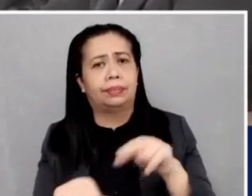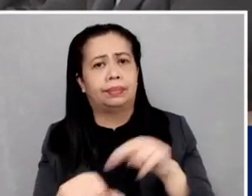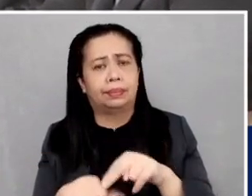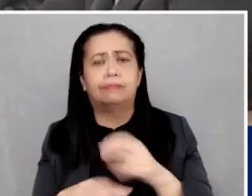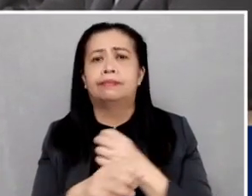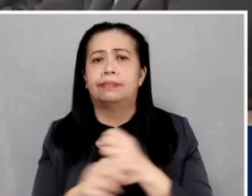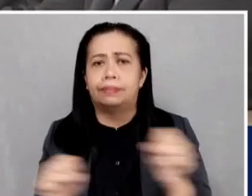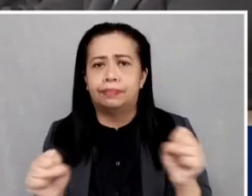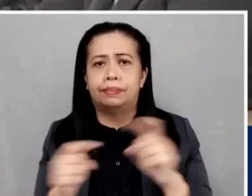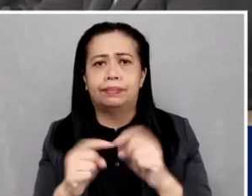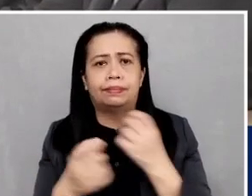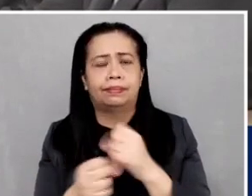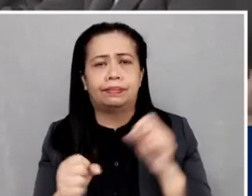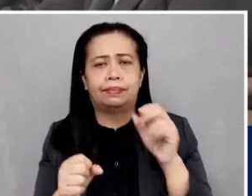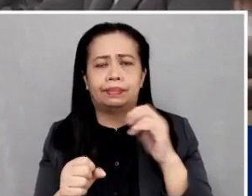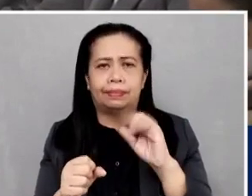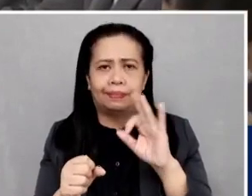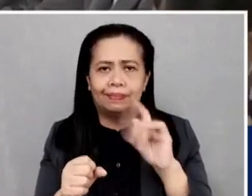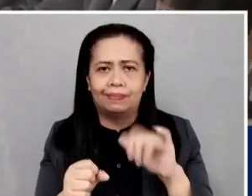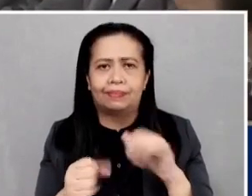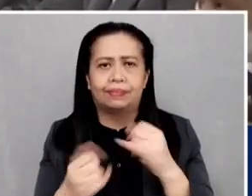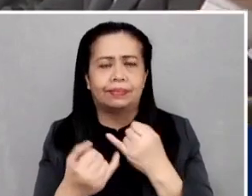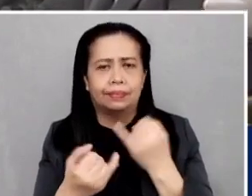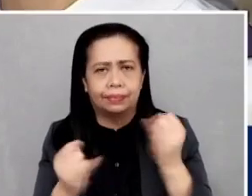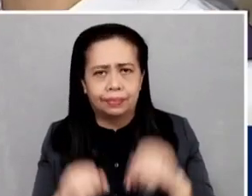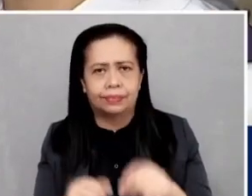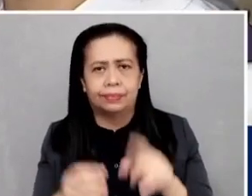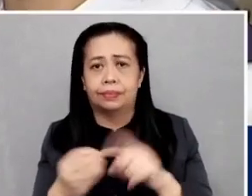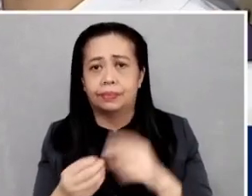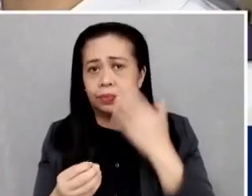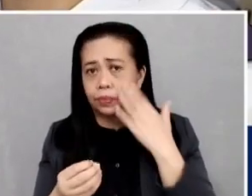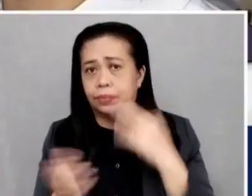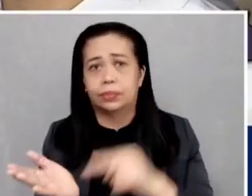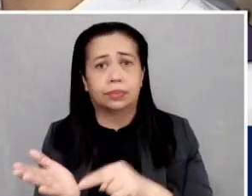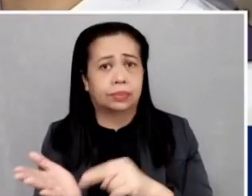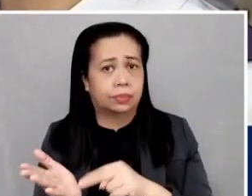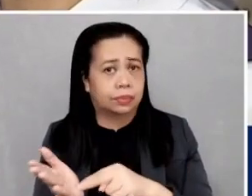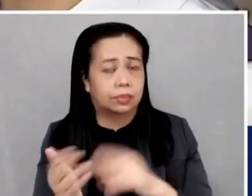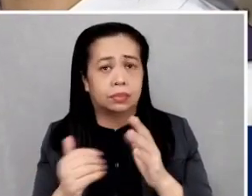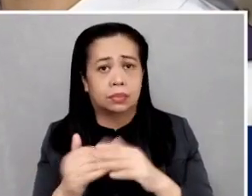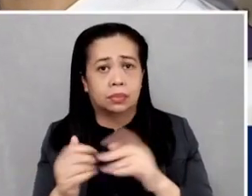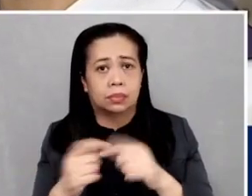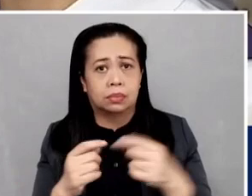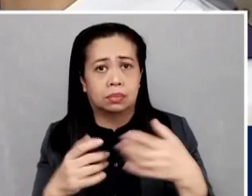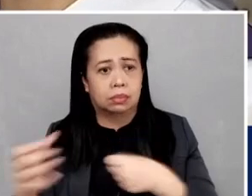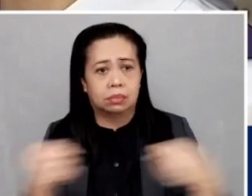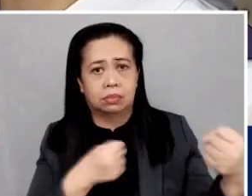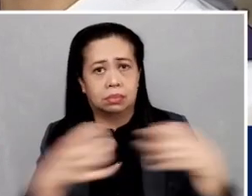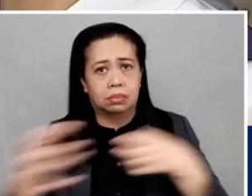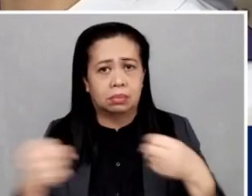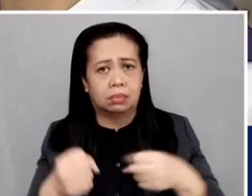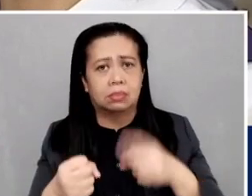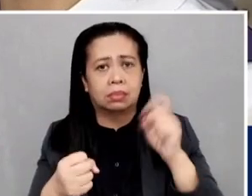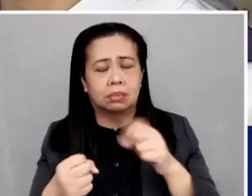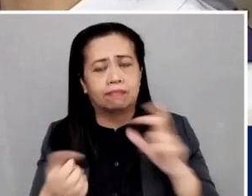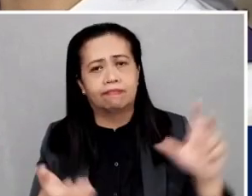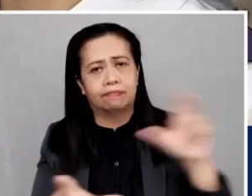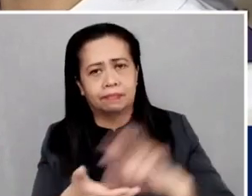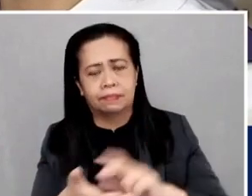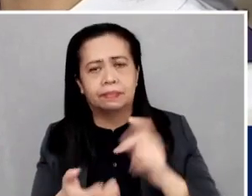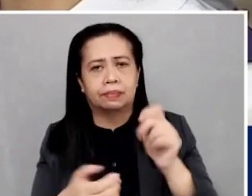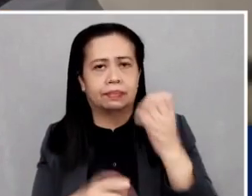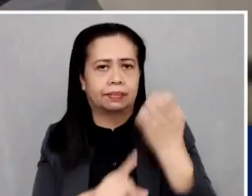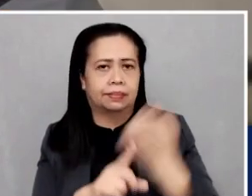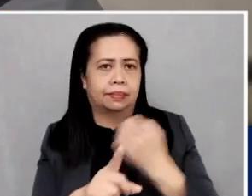at safety issue ang kakulangan sa nurses. Kaya imbis na mag-agawan, kailangang mamuhunan ang